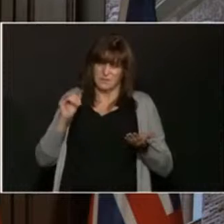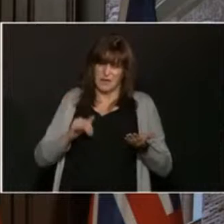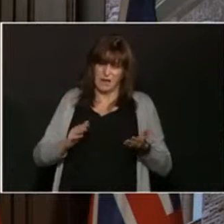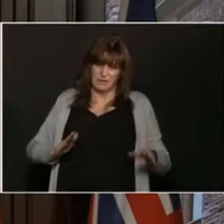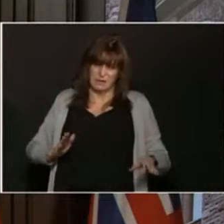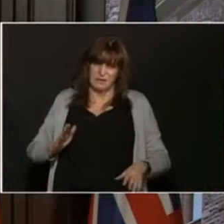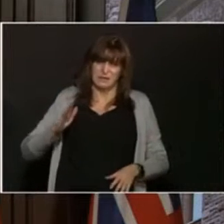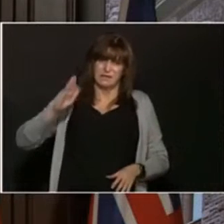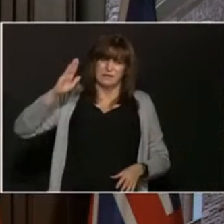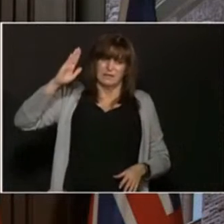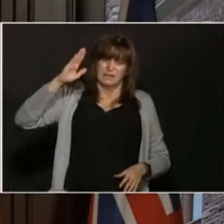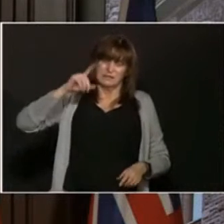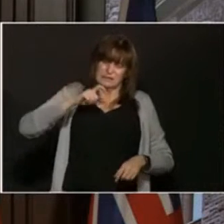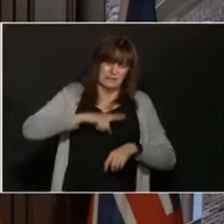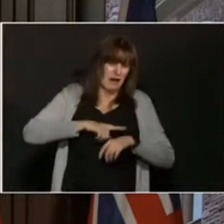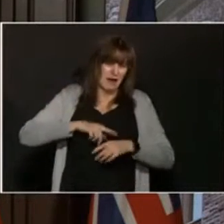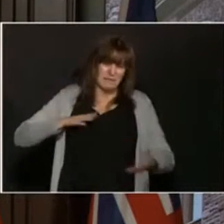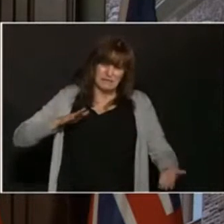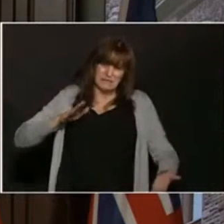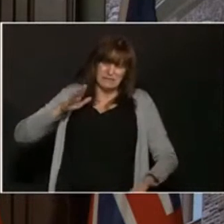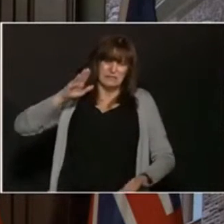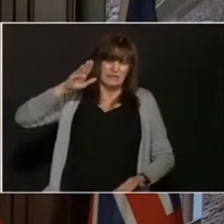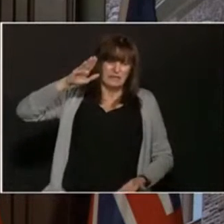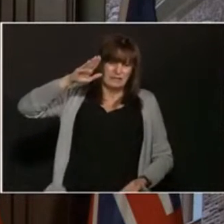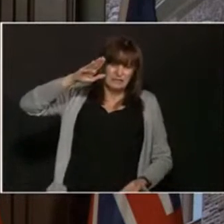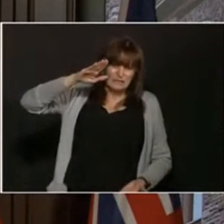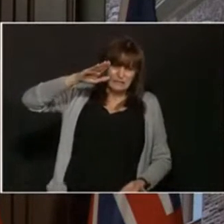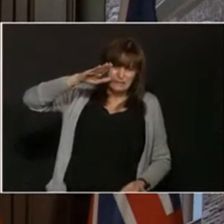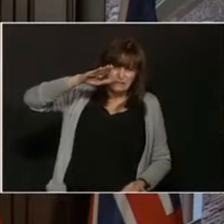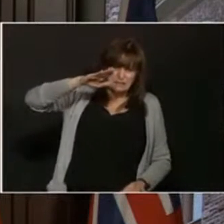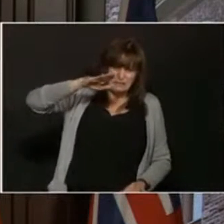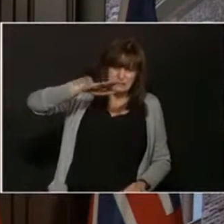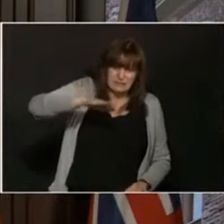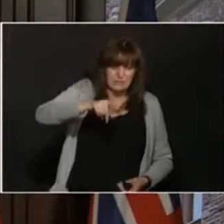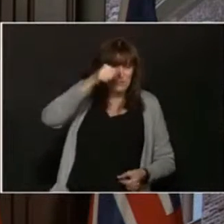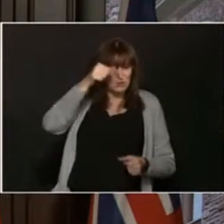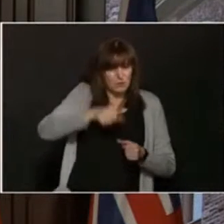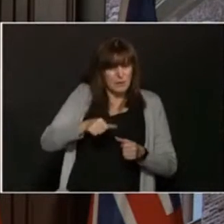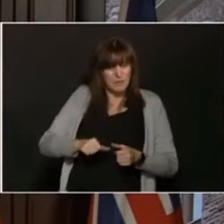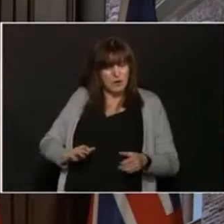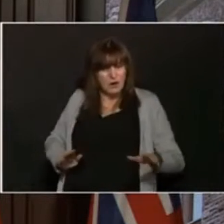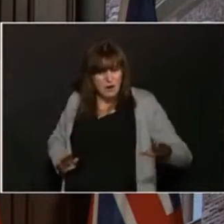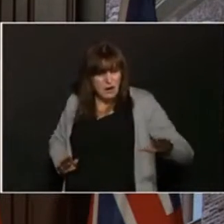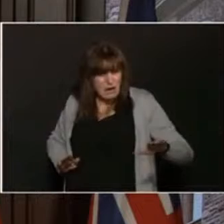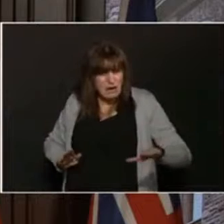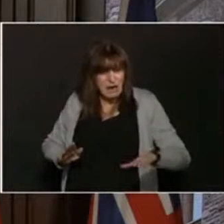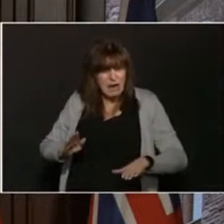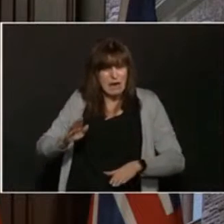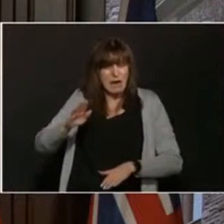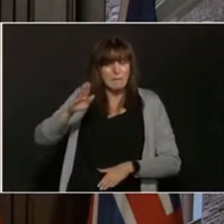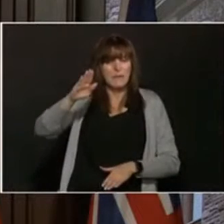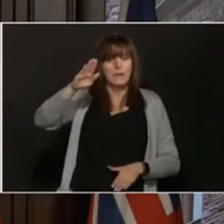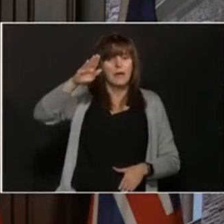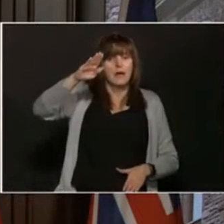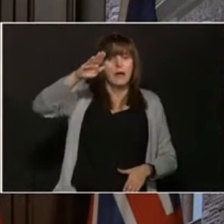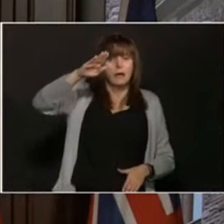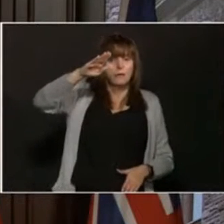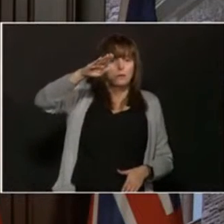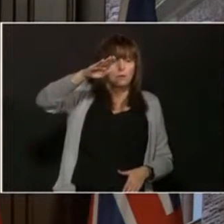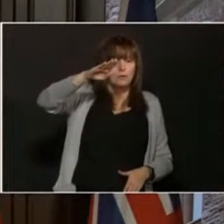And really, when you think about these sorts of curves, they go up and then they come back down. They don't disappear all of a